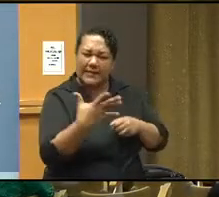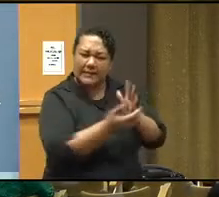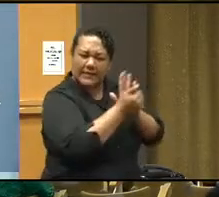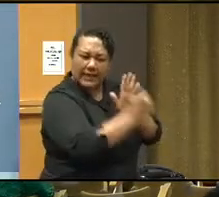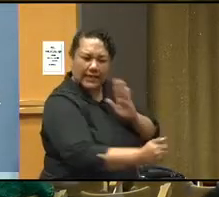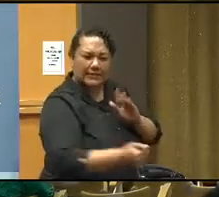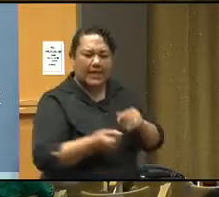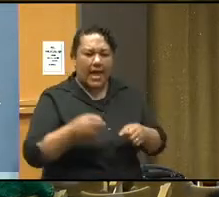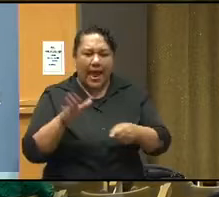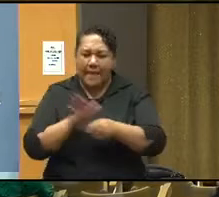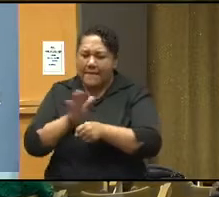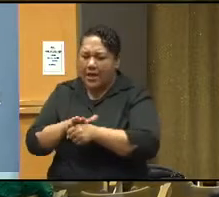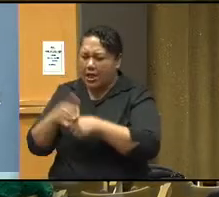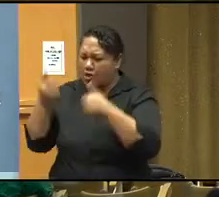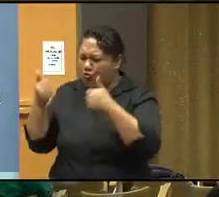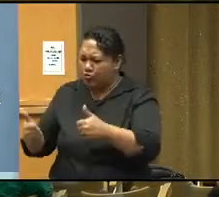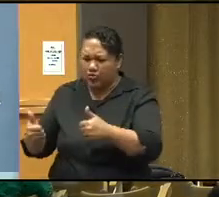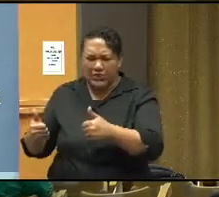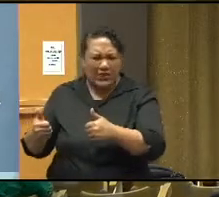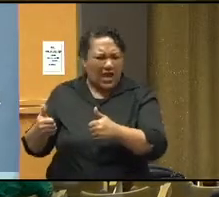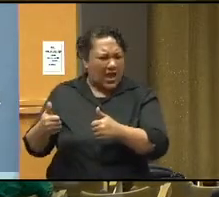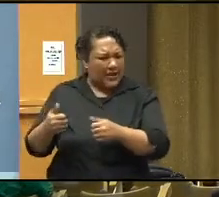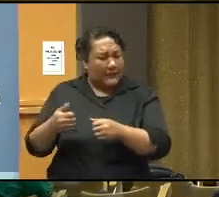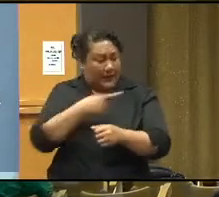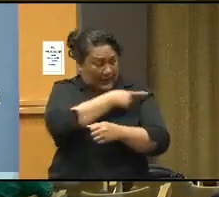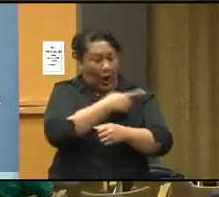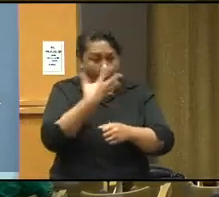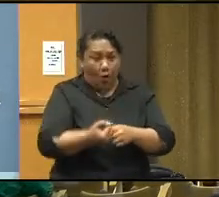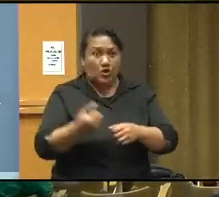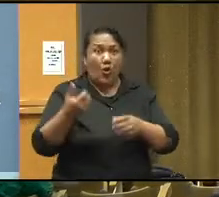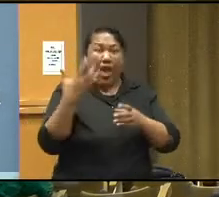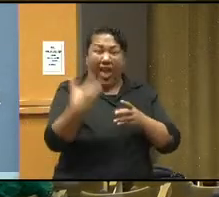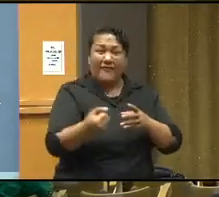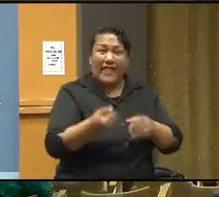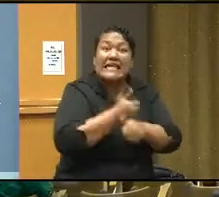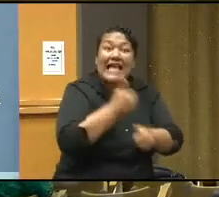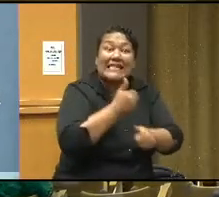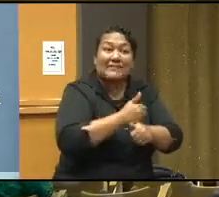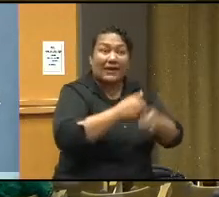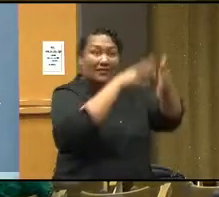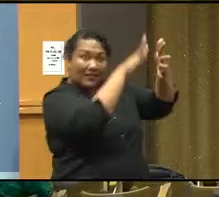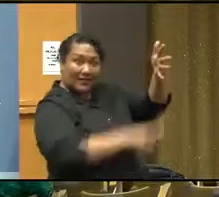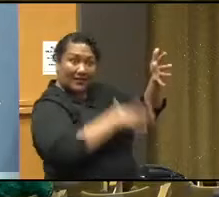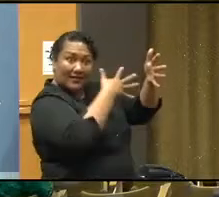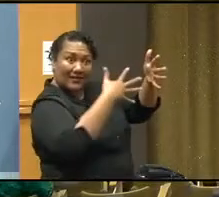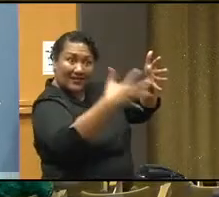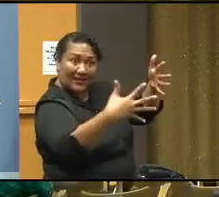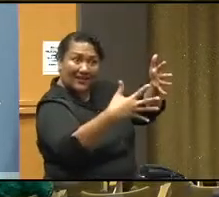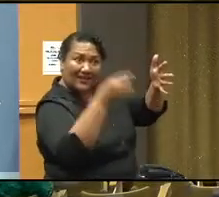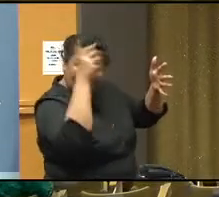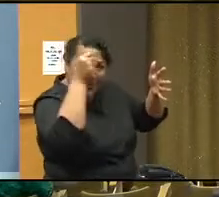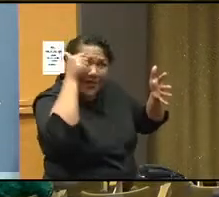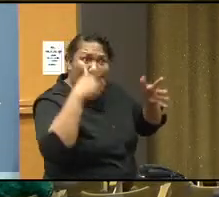rubric for my courses, for seminar presentation, and we're looking at all the elements the graduate